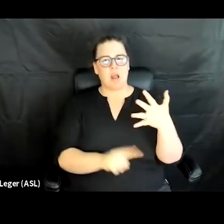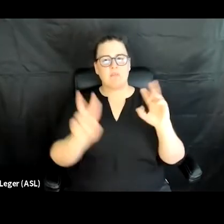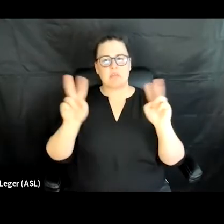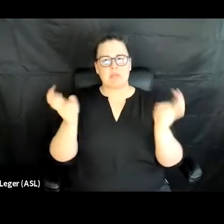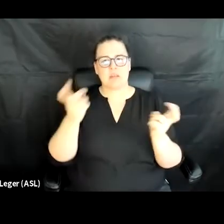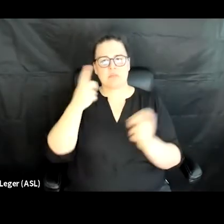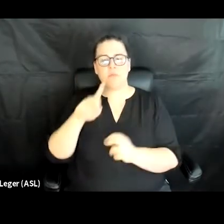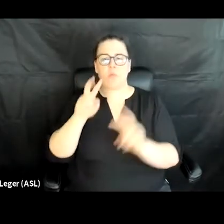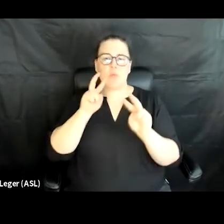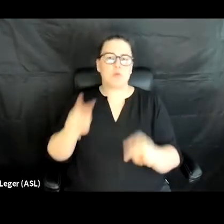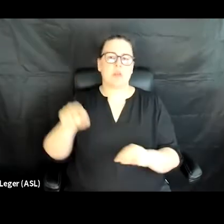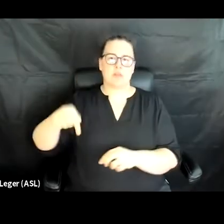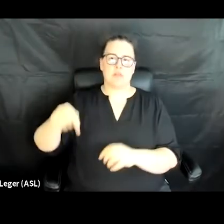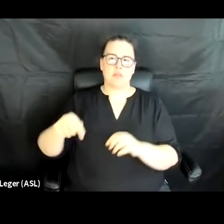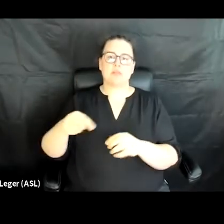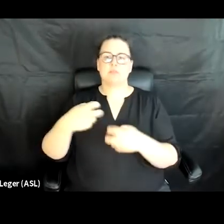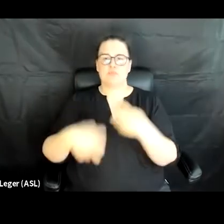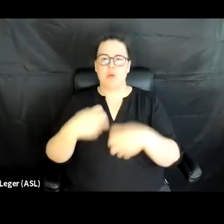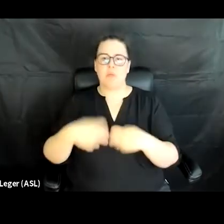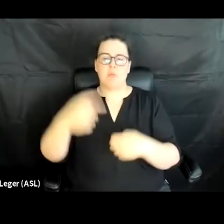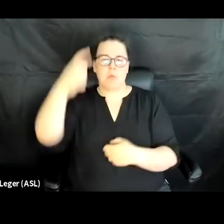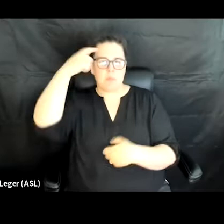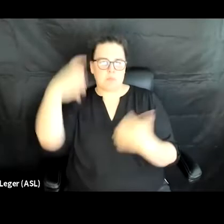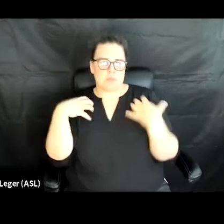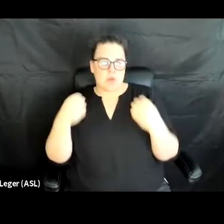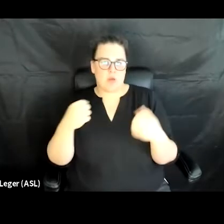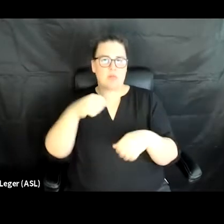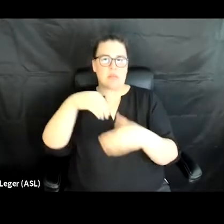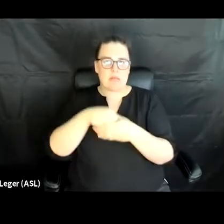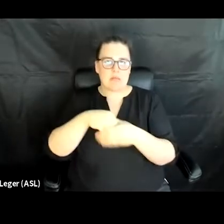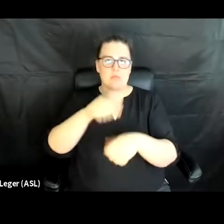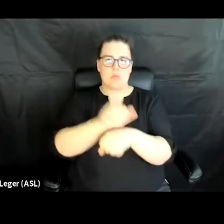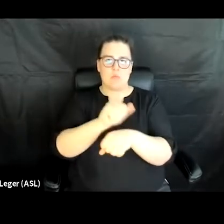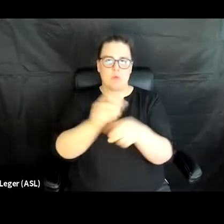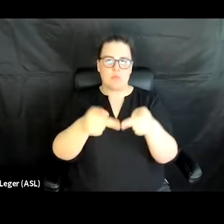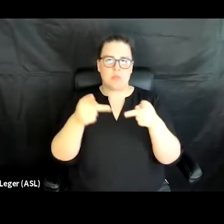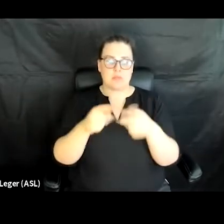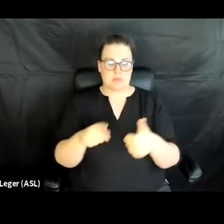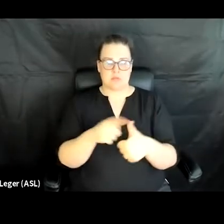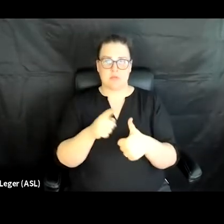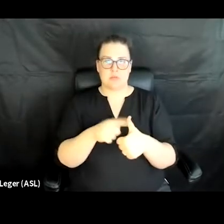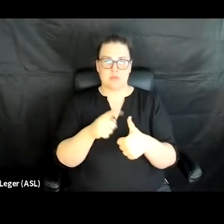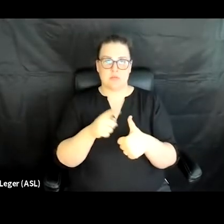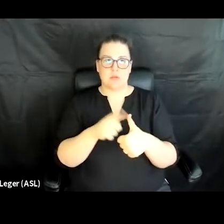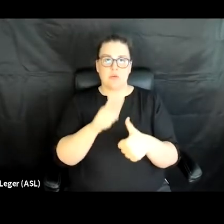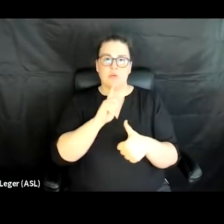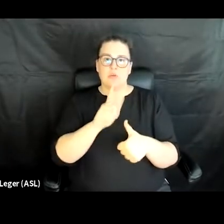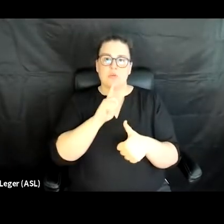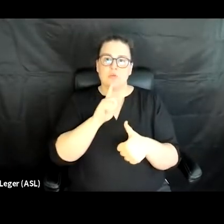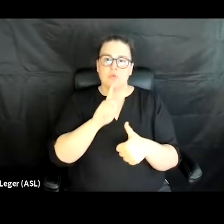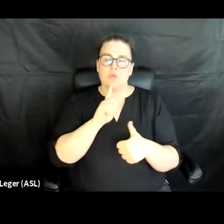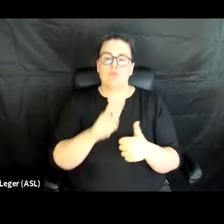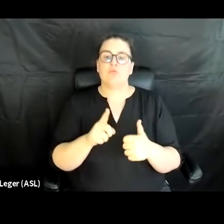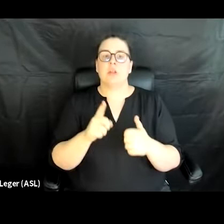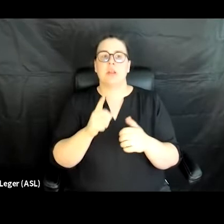issue of mental health in the workplace. The first theme is enhancing non-discrimination, parity,